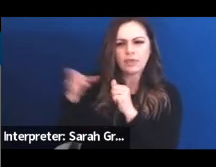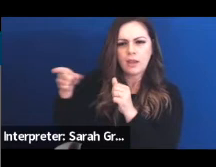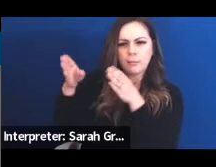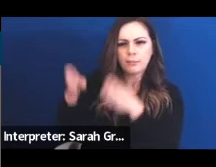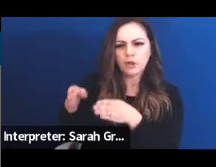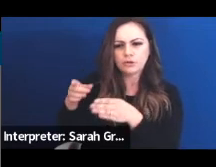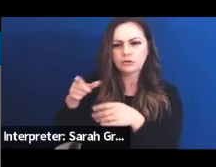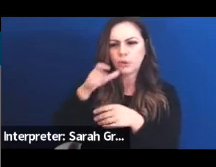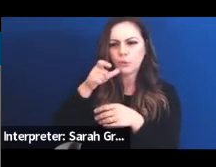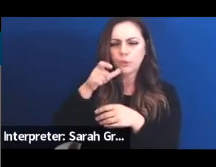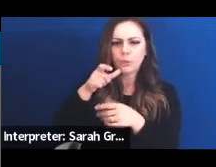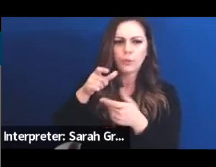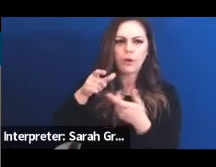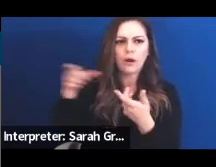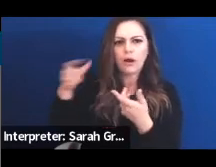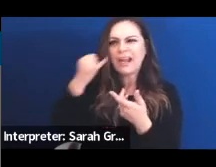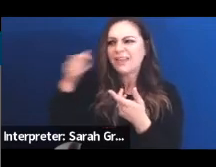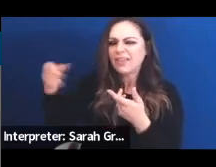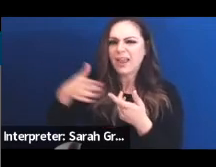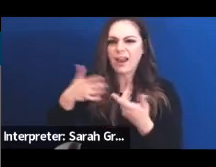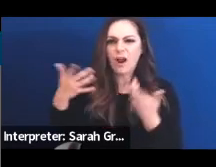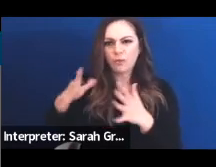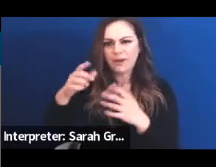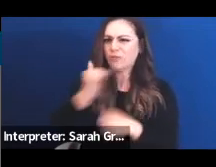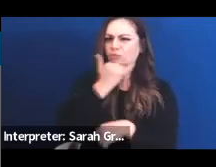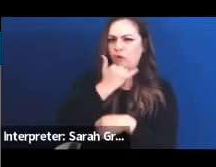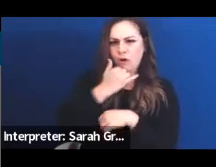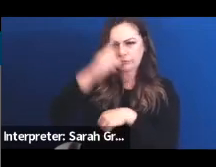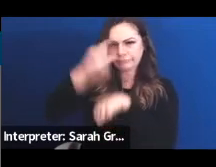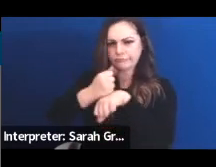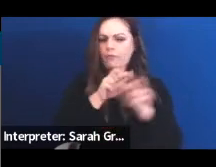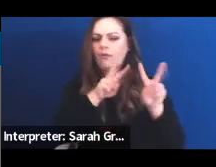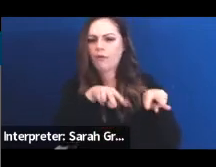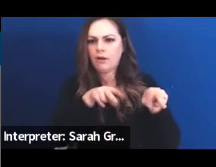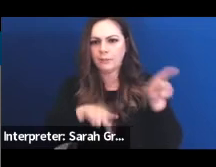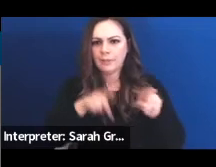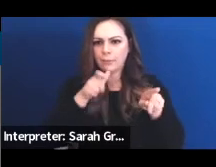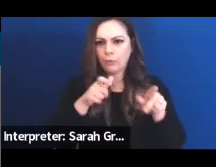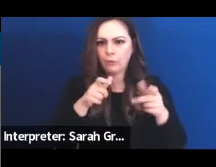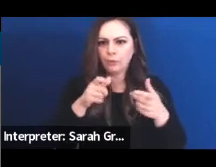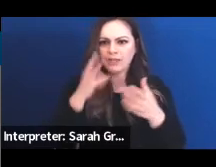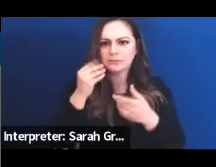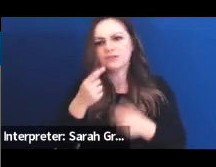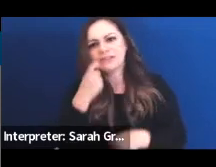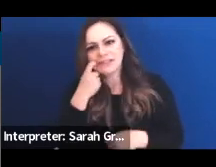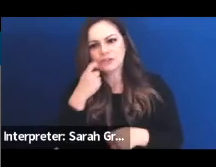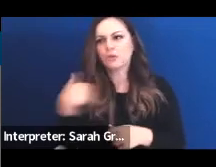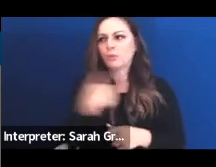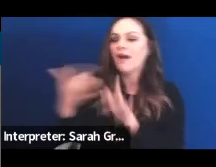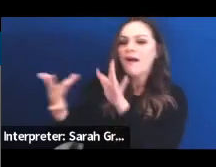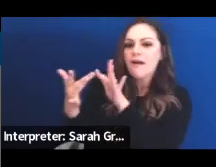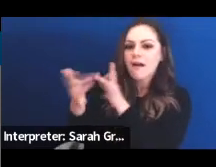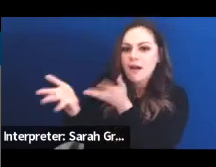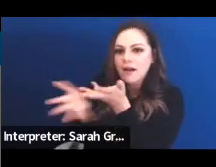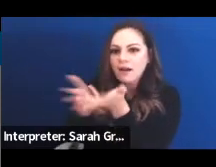can really minimize the distance and make connections and make the story resonate more. So we focus on these evidence-based stories of